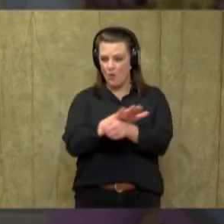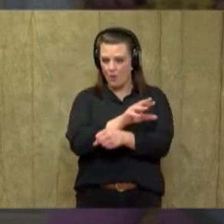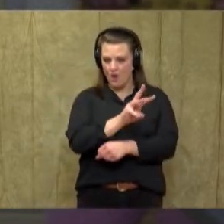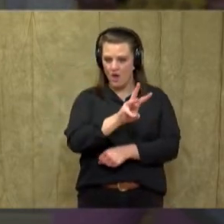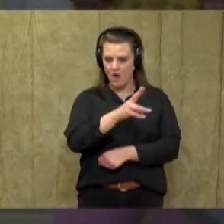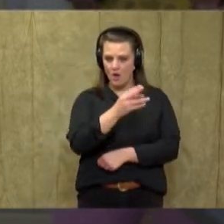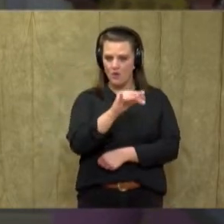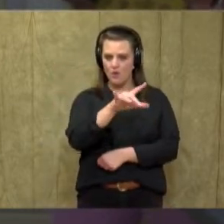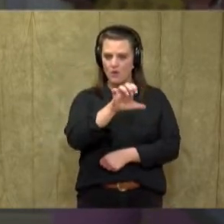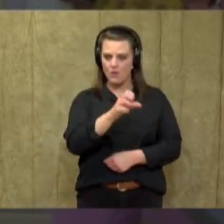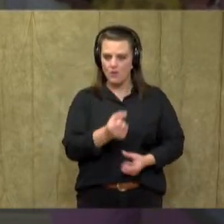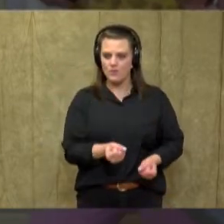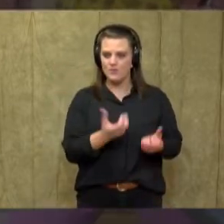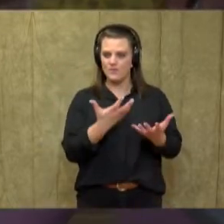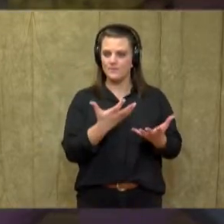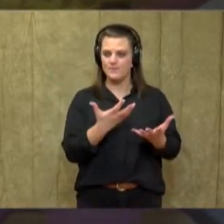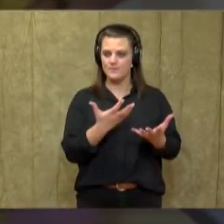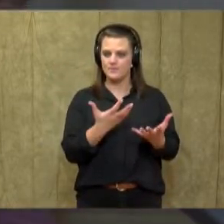see?